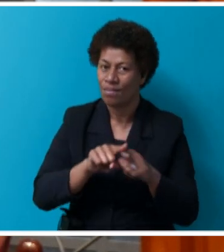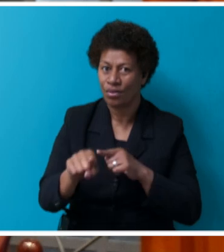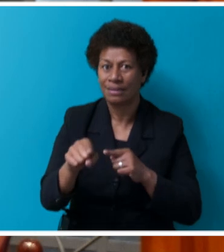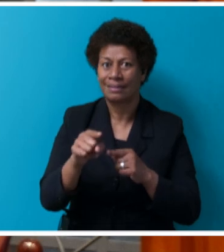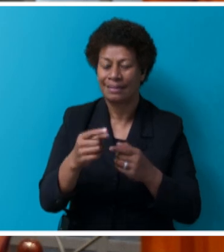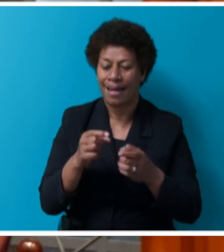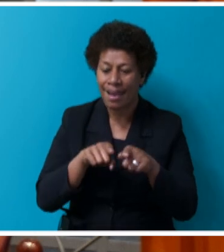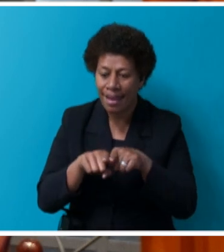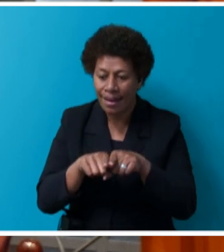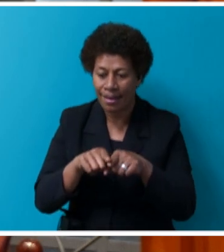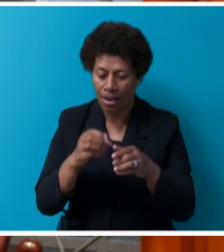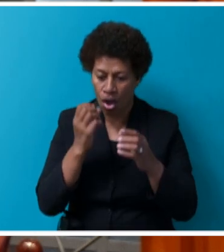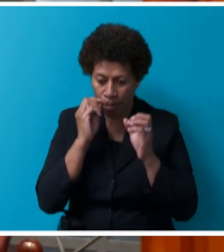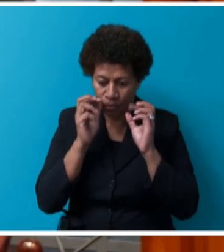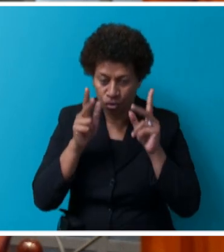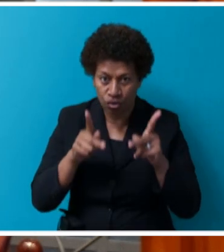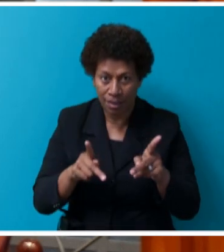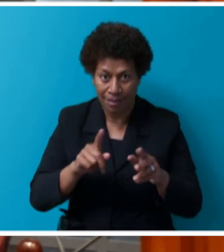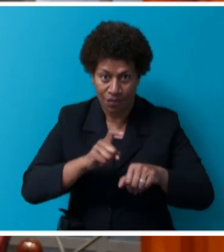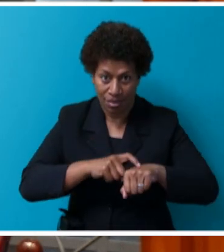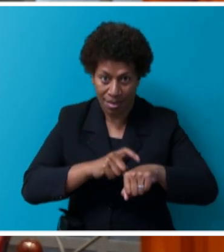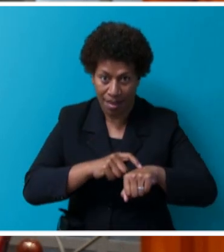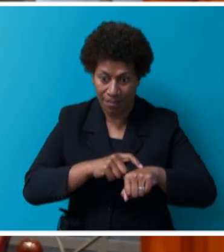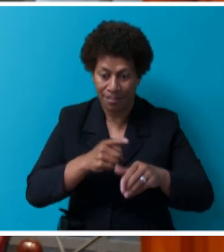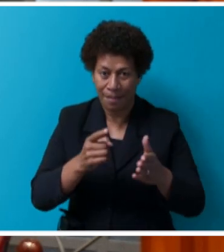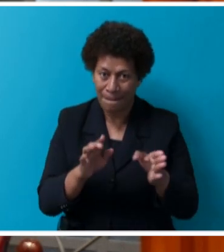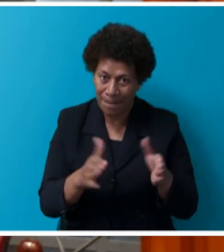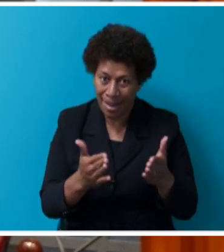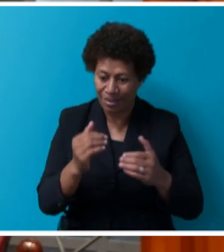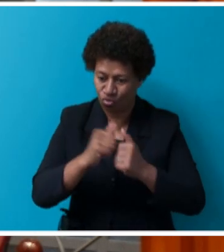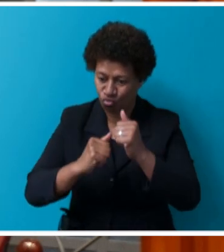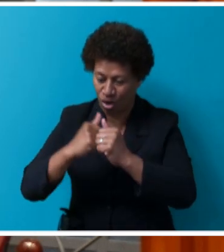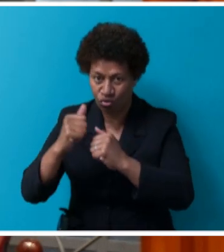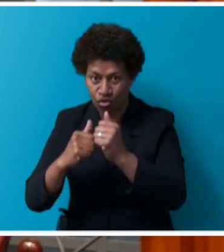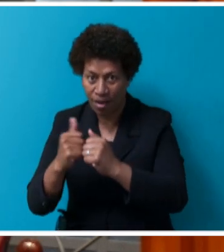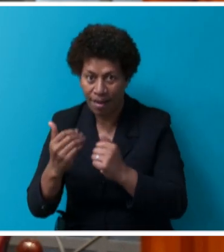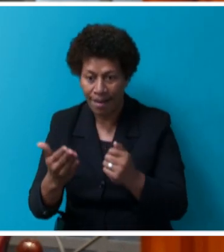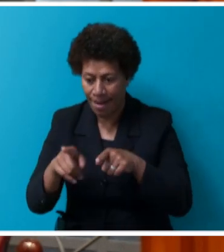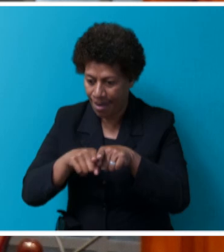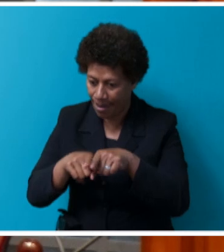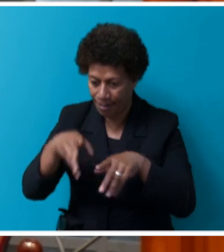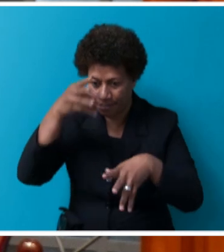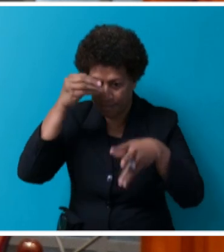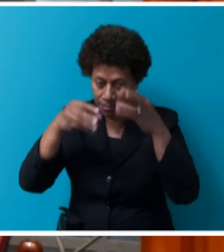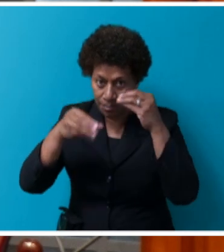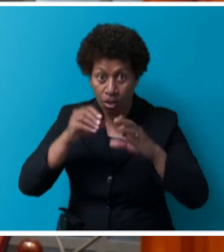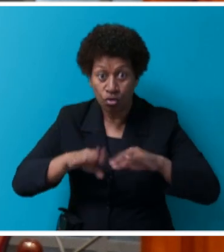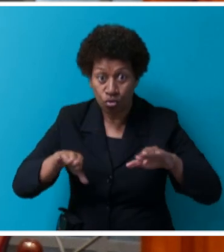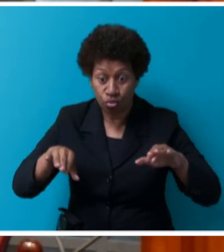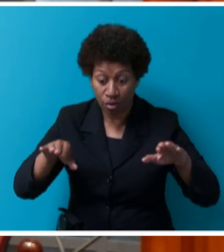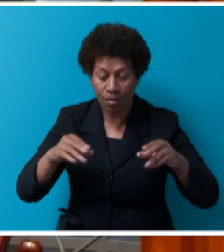opportunities that allow for more time in structured play and learning. This gives children the space to explore,